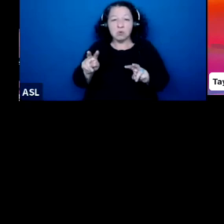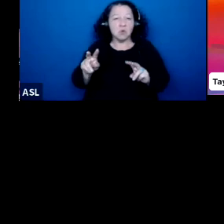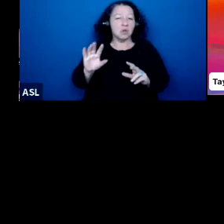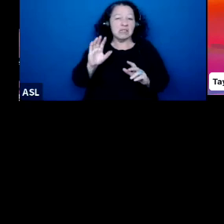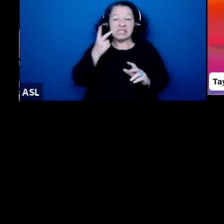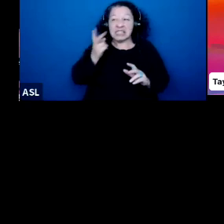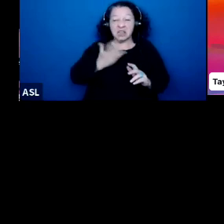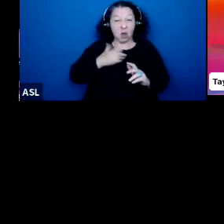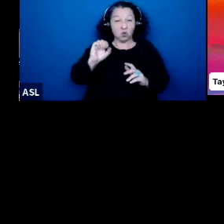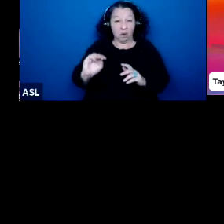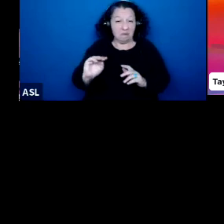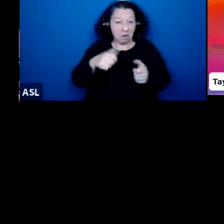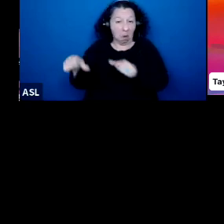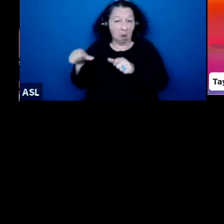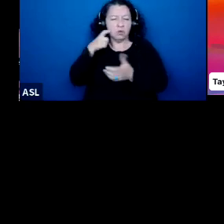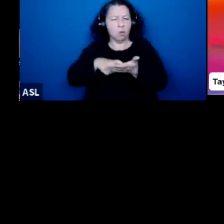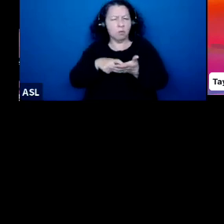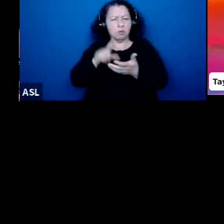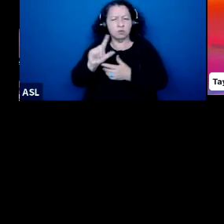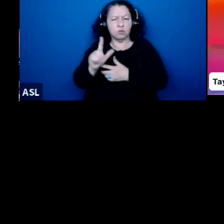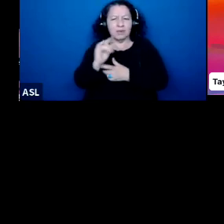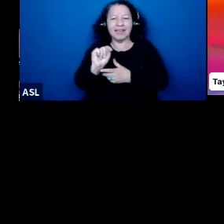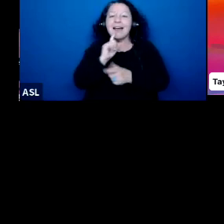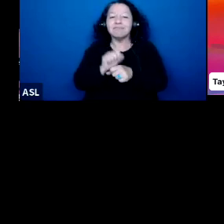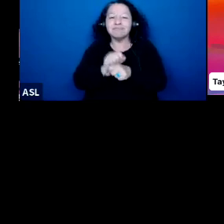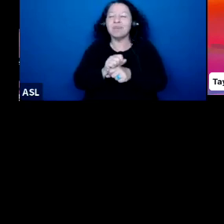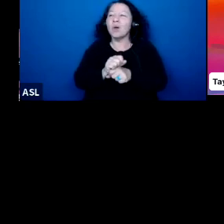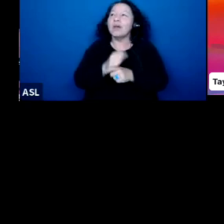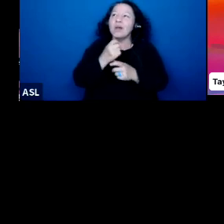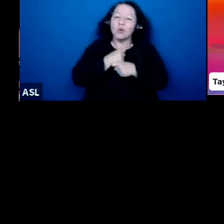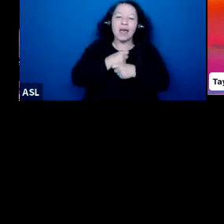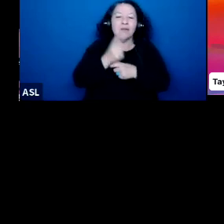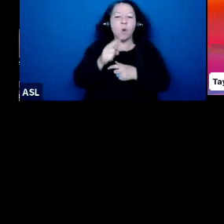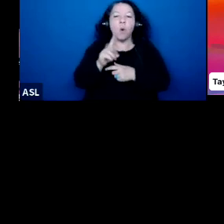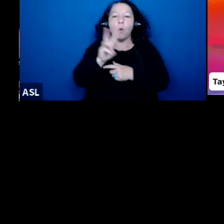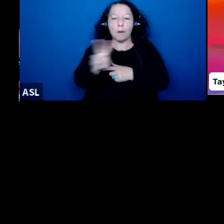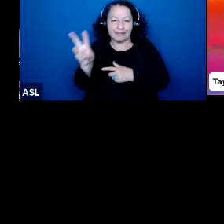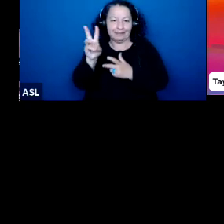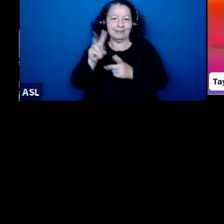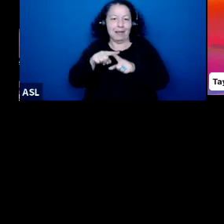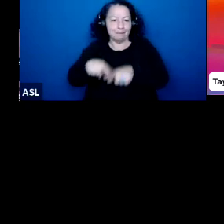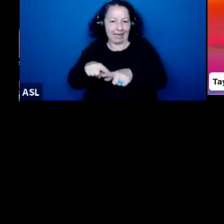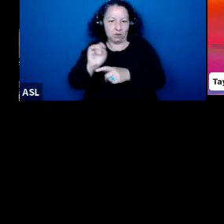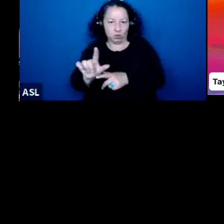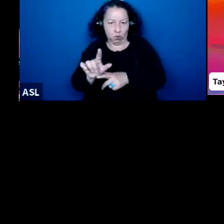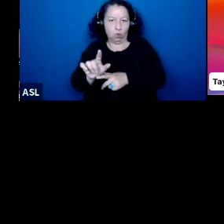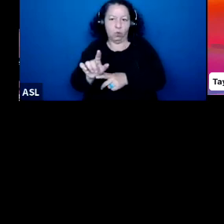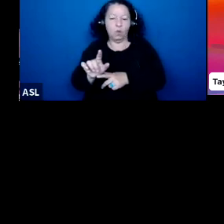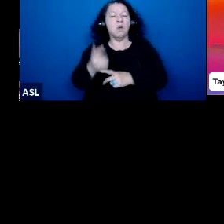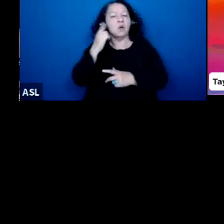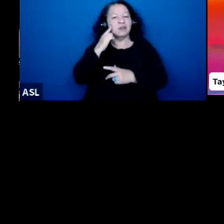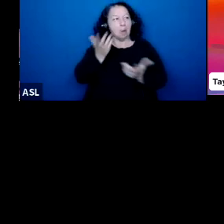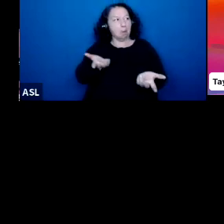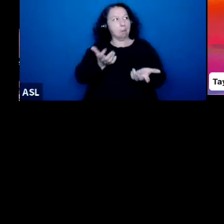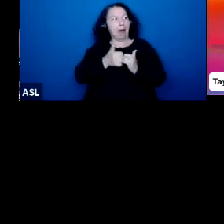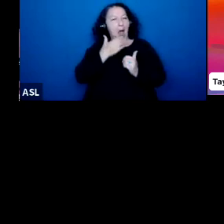created as a web-based tool. So we thought what better way than to actually walk through it with all of you. So